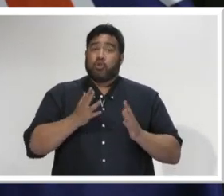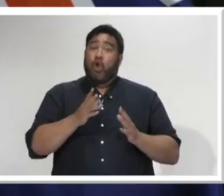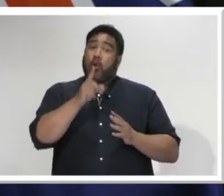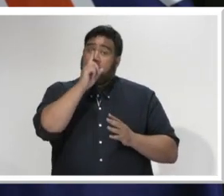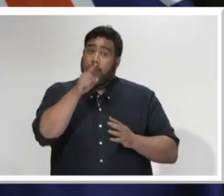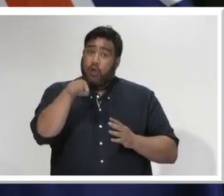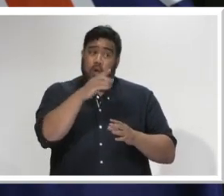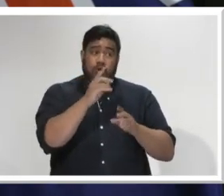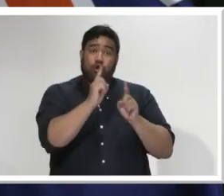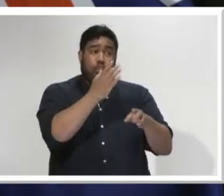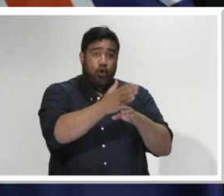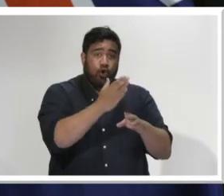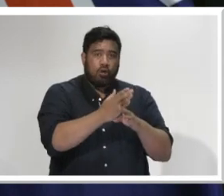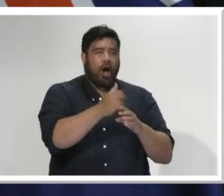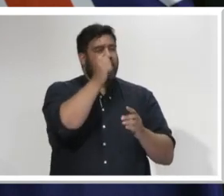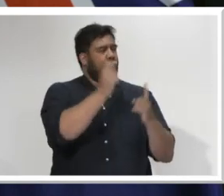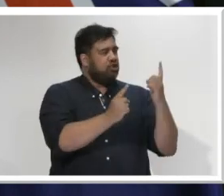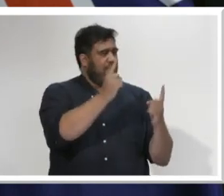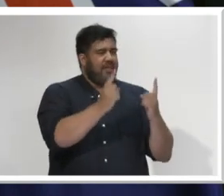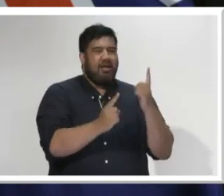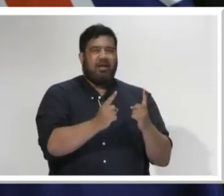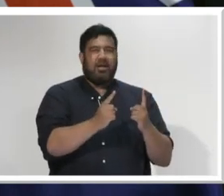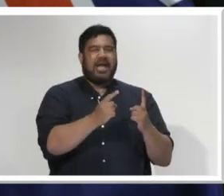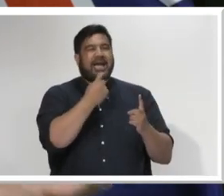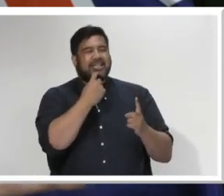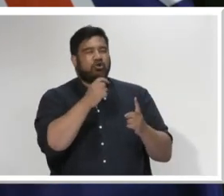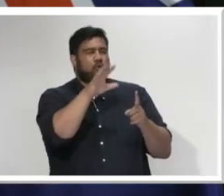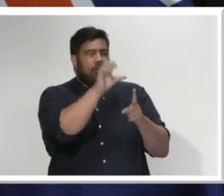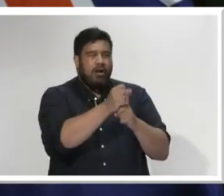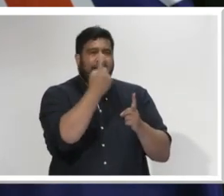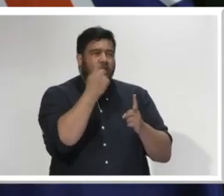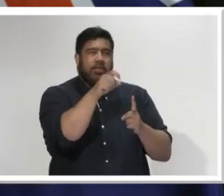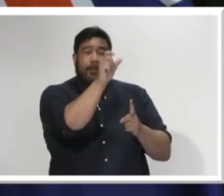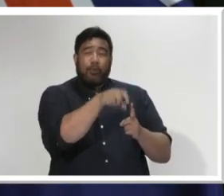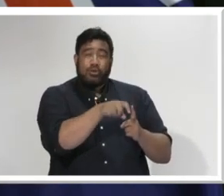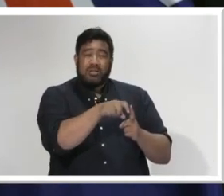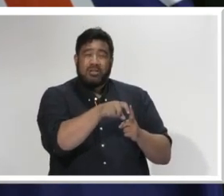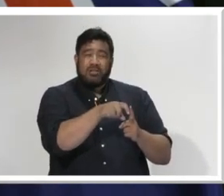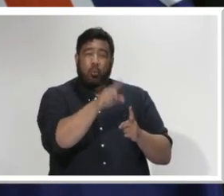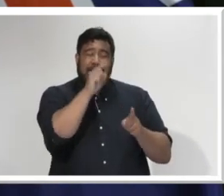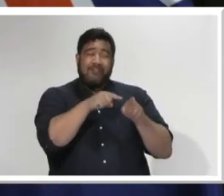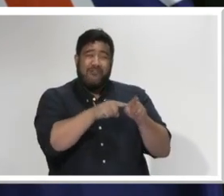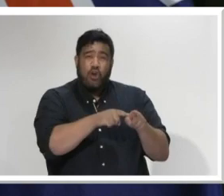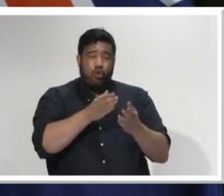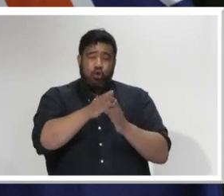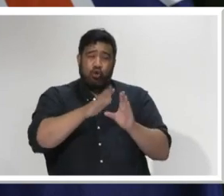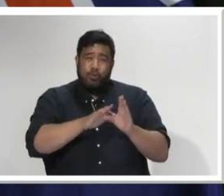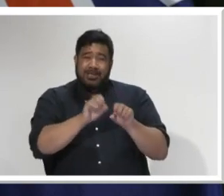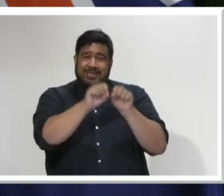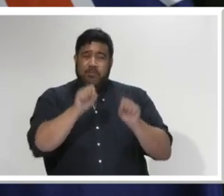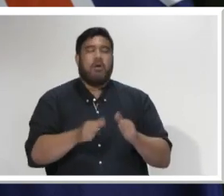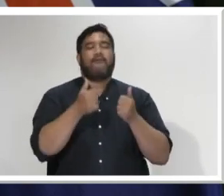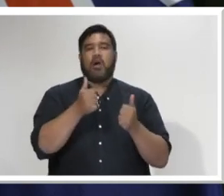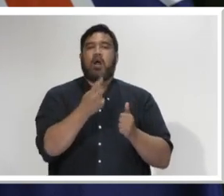know and that we can find if we need to, then 1 metre is a rule that we can apply in those